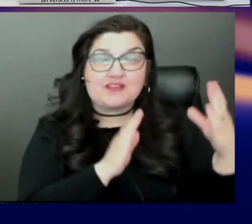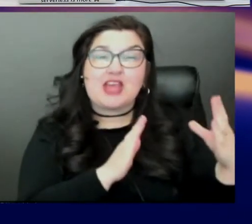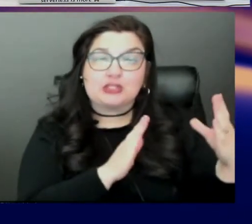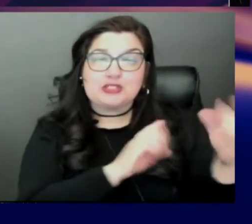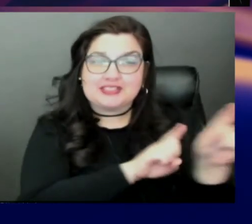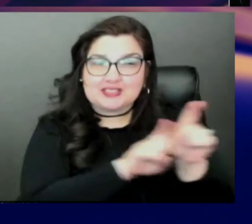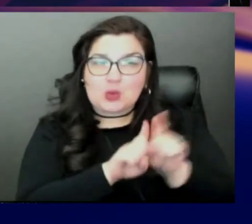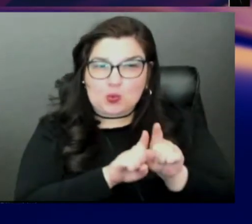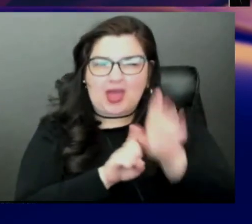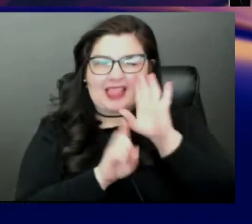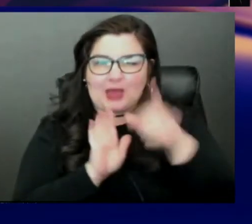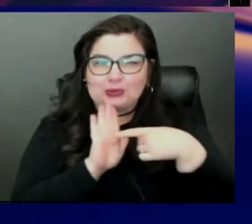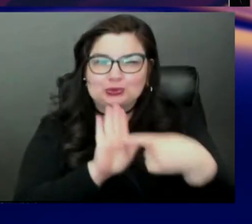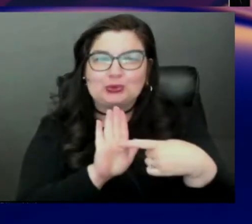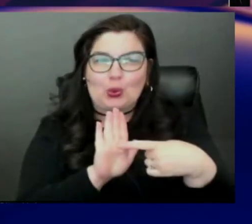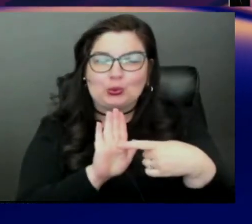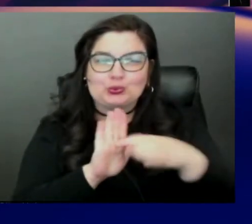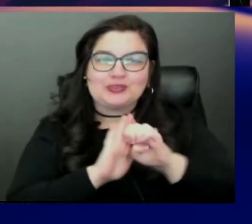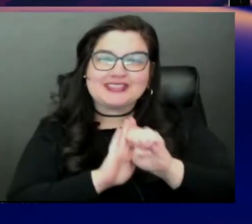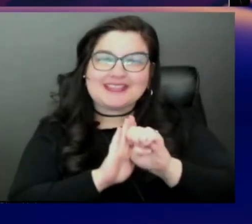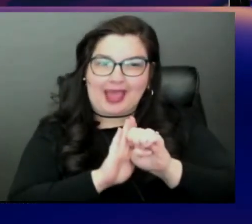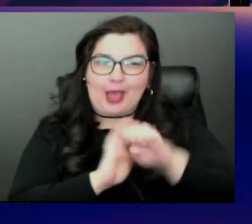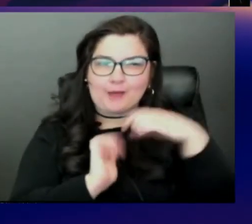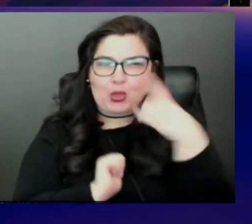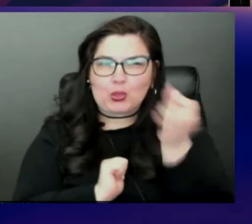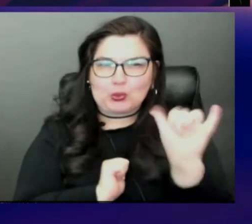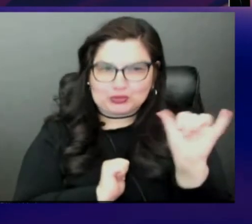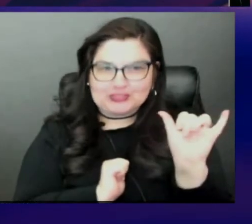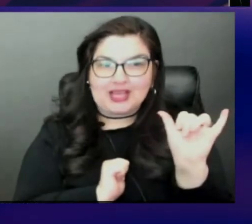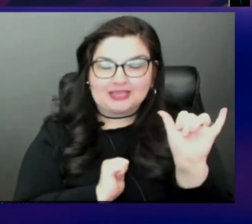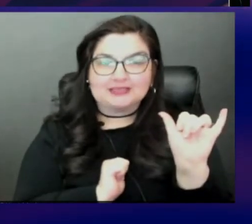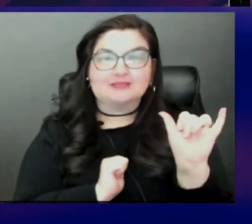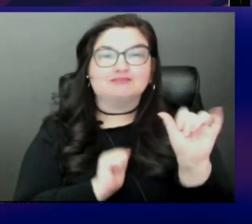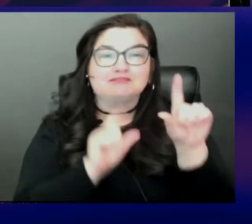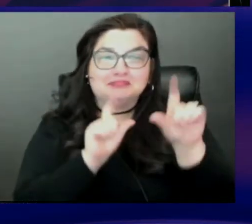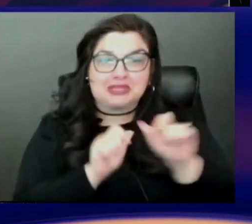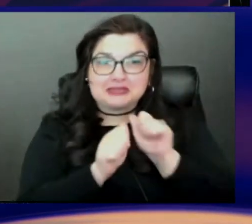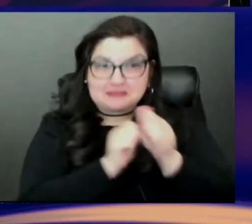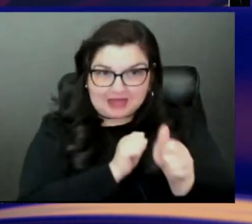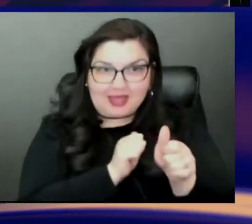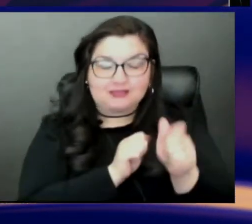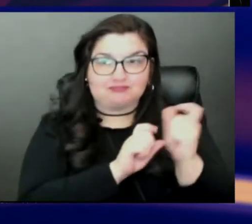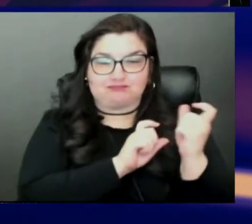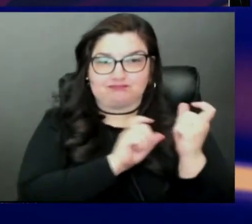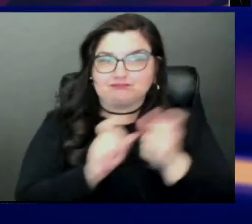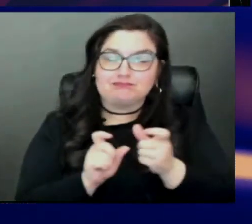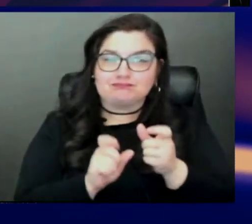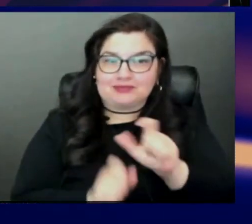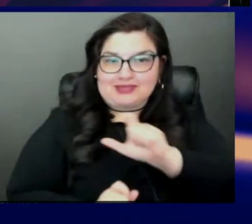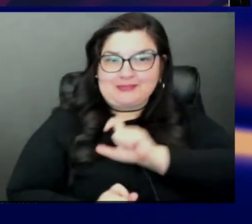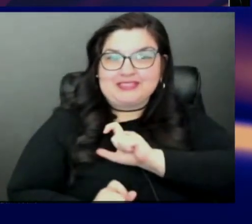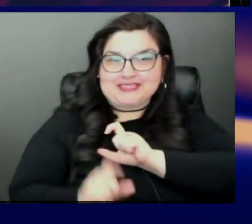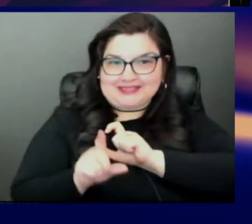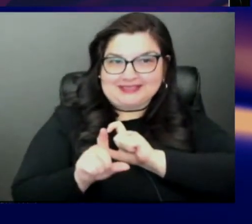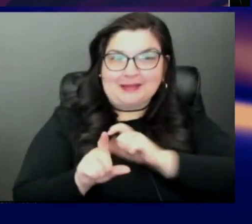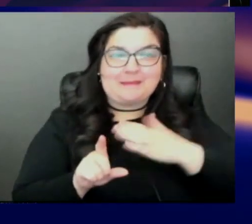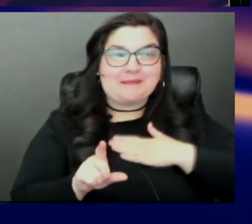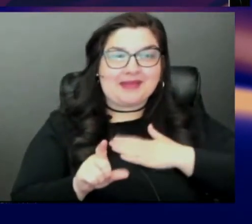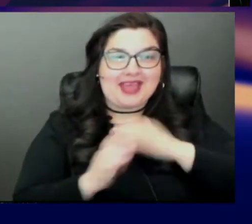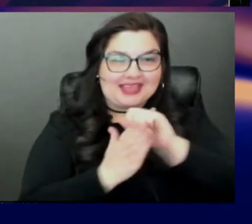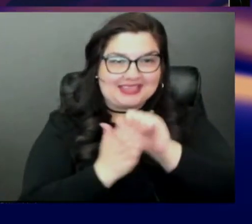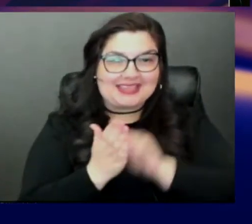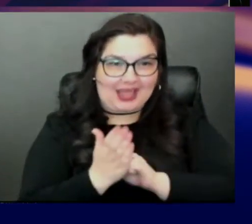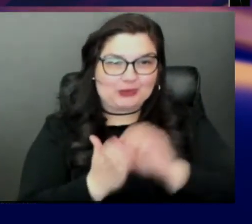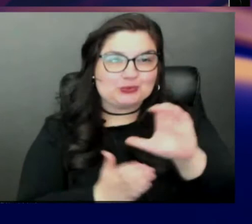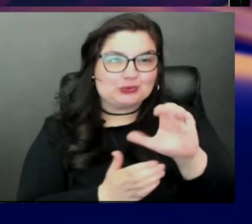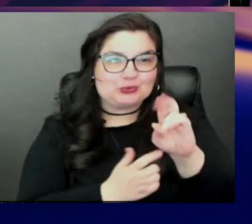an example of what that looks like once you have been issued your badge. So this is my own Credly account logged in. You'll see